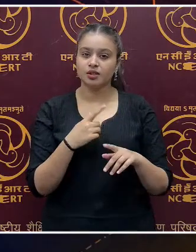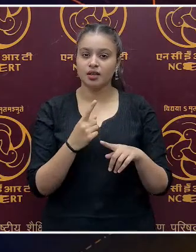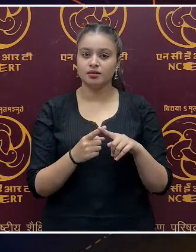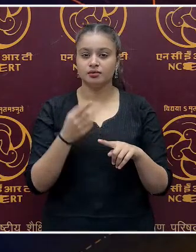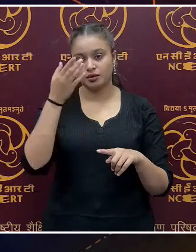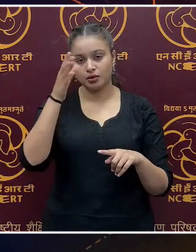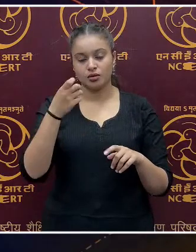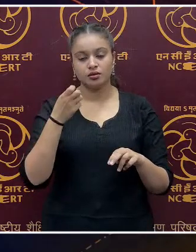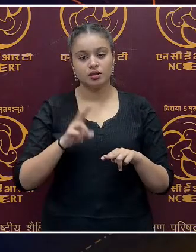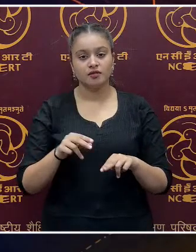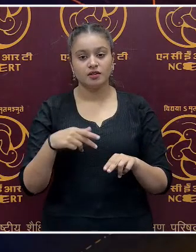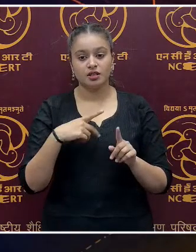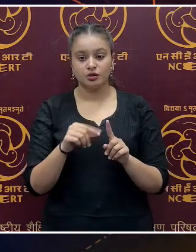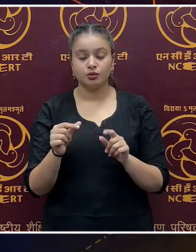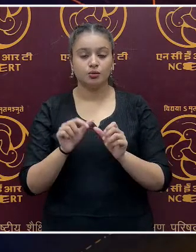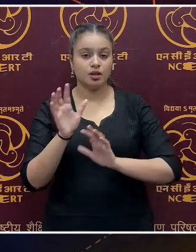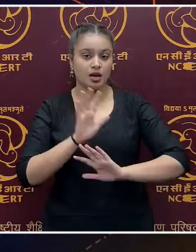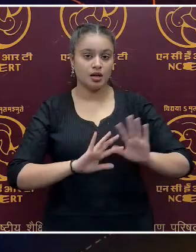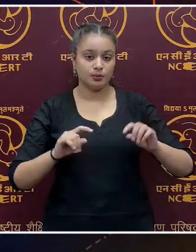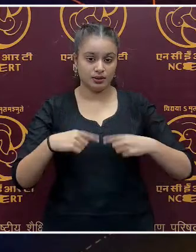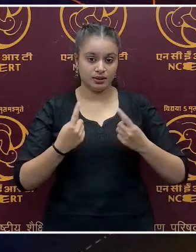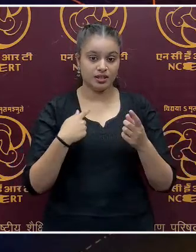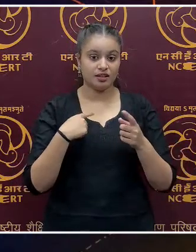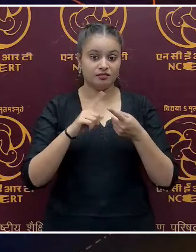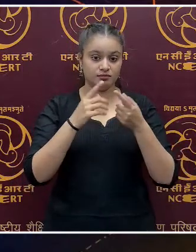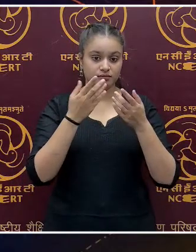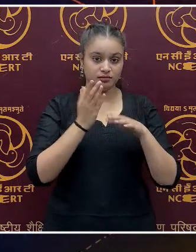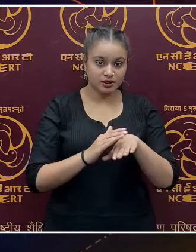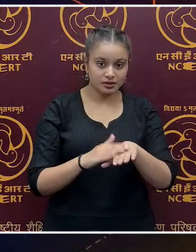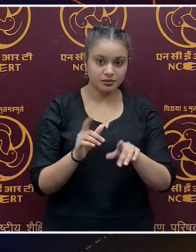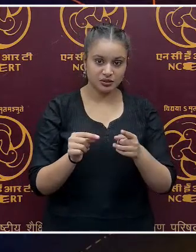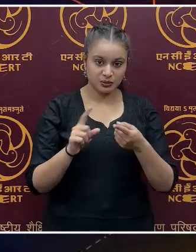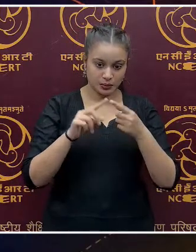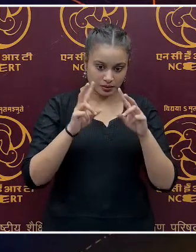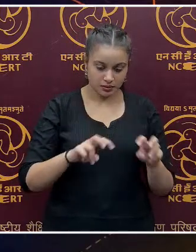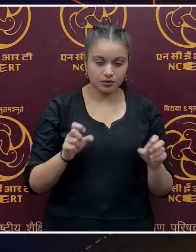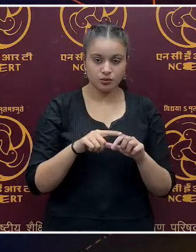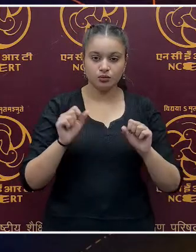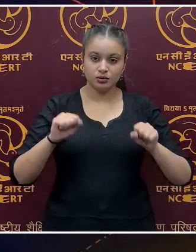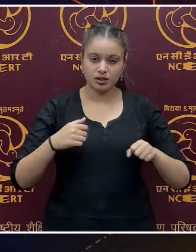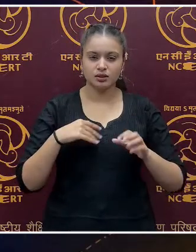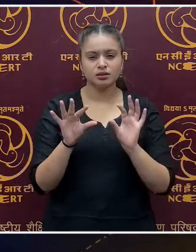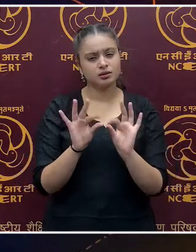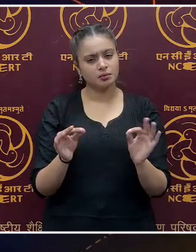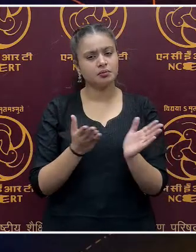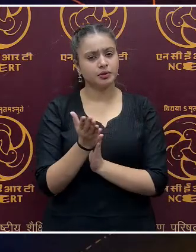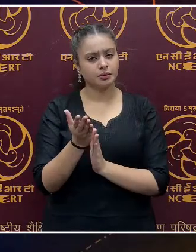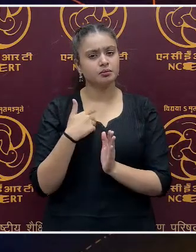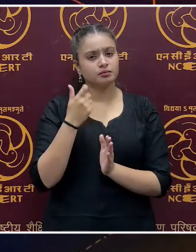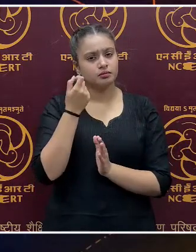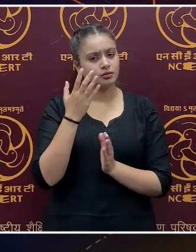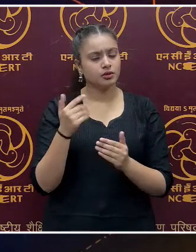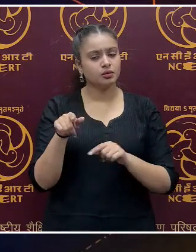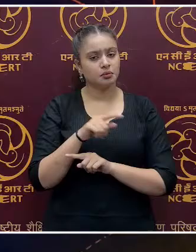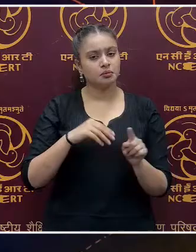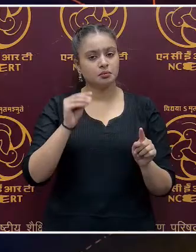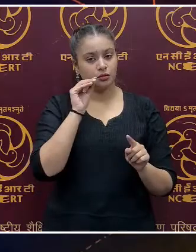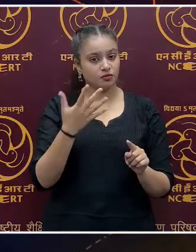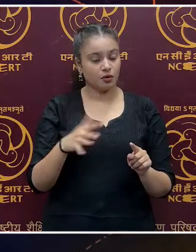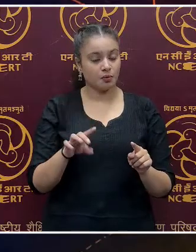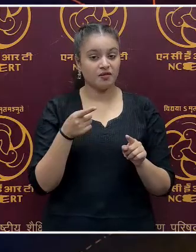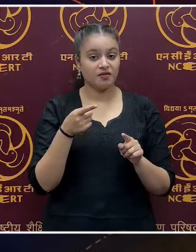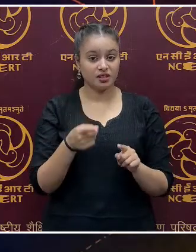When we do these role activities with the simulations, it could be a more concrete sense. And as we mentioned,